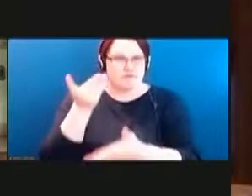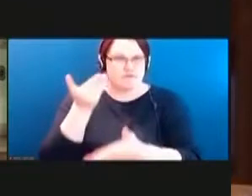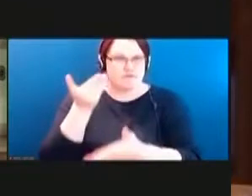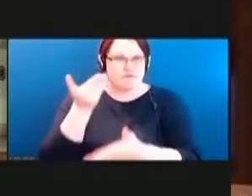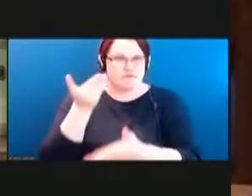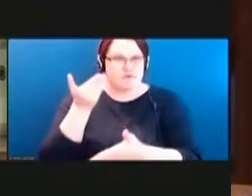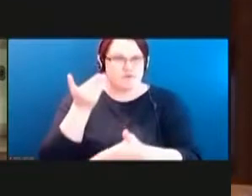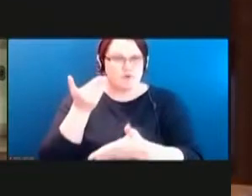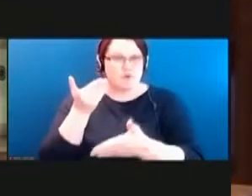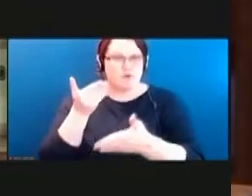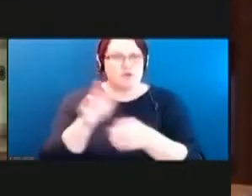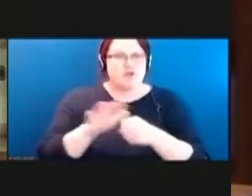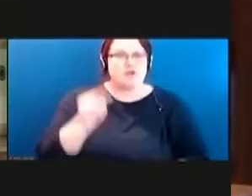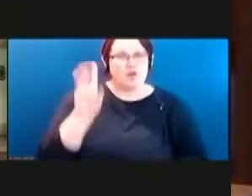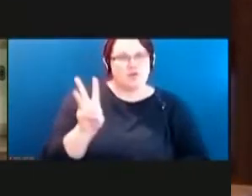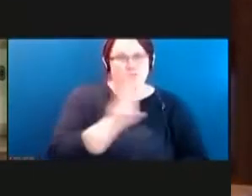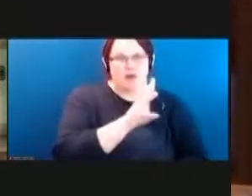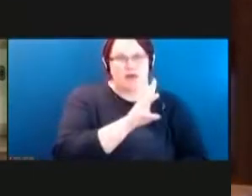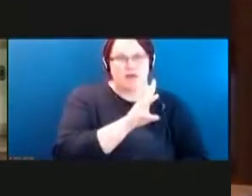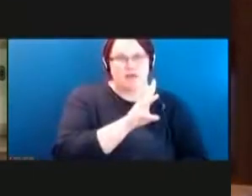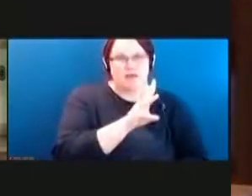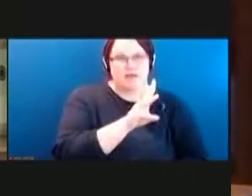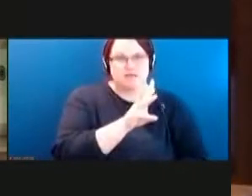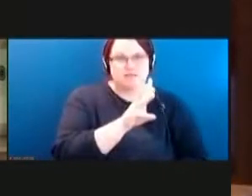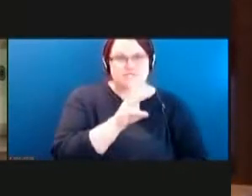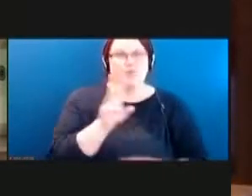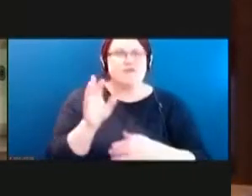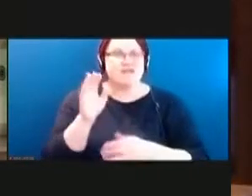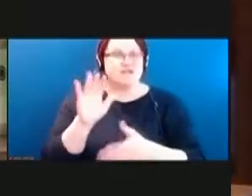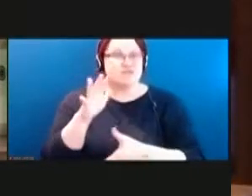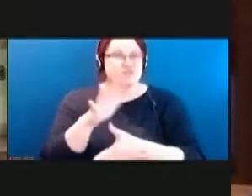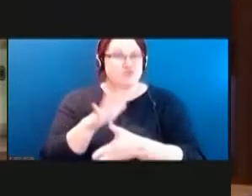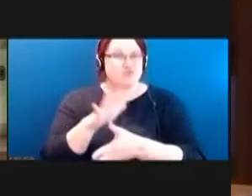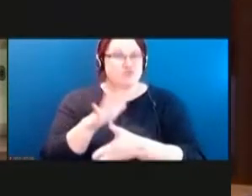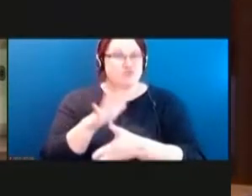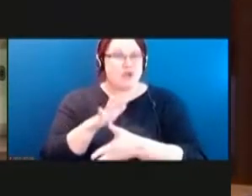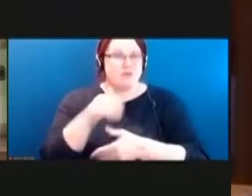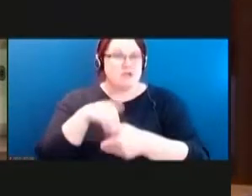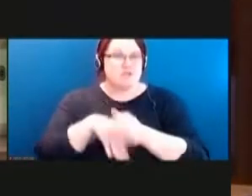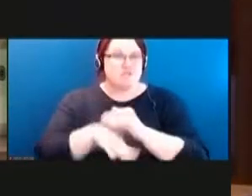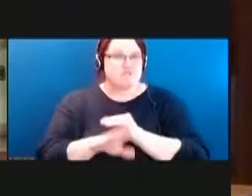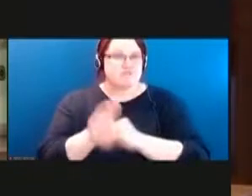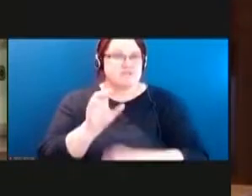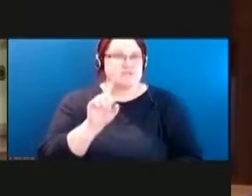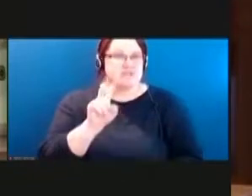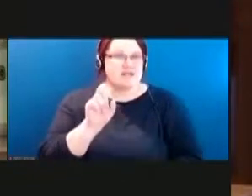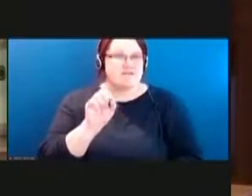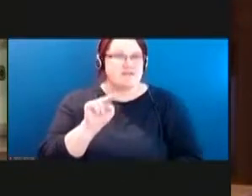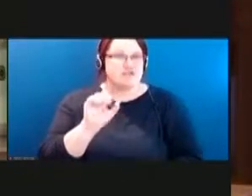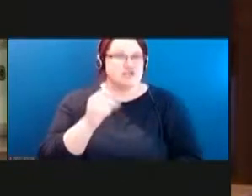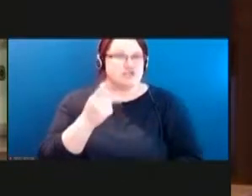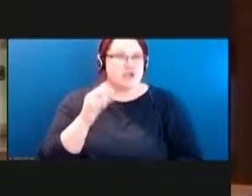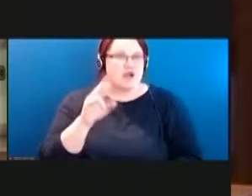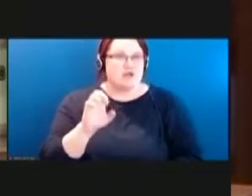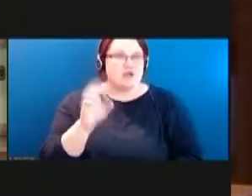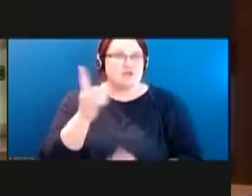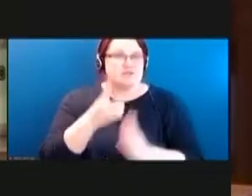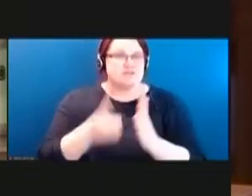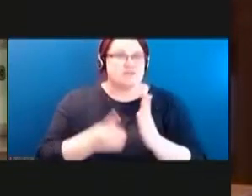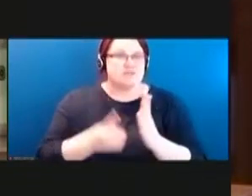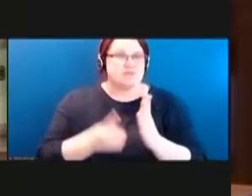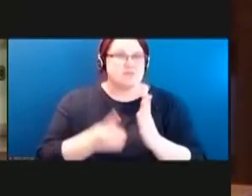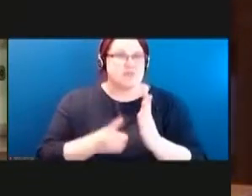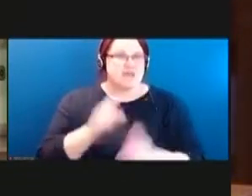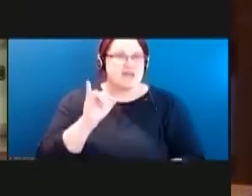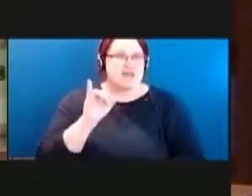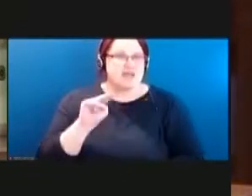of the sanctuary with its primary entrance facing Devonshire Street. It was designed by Ingham and Boyd and completed